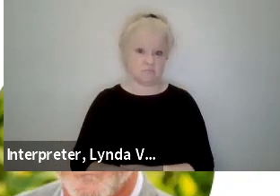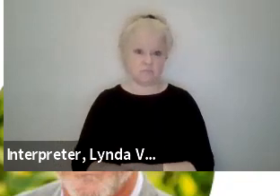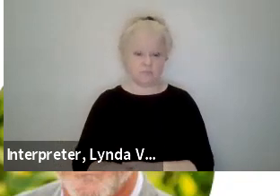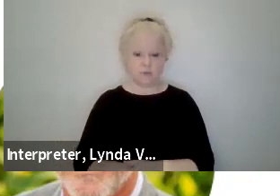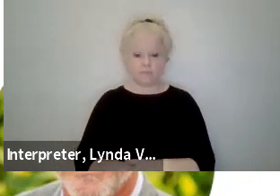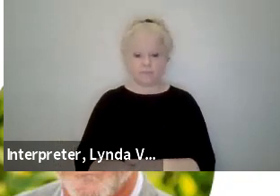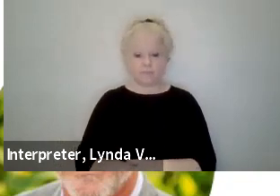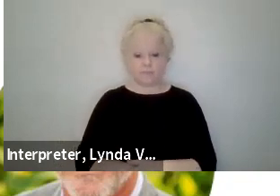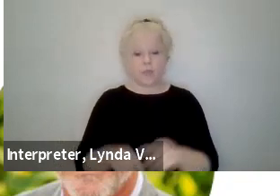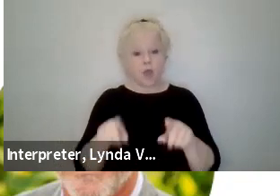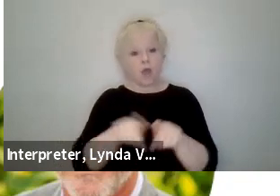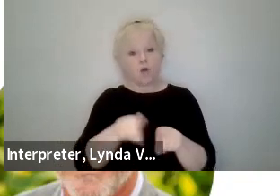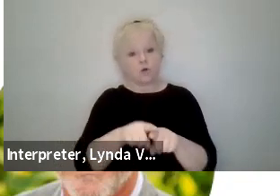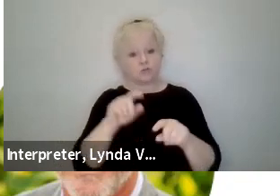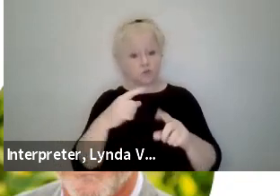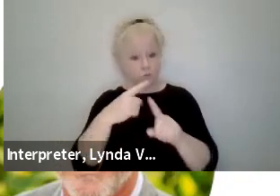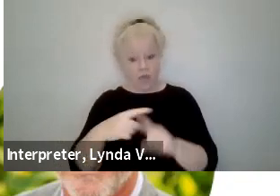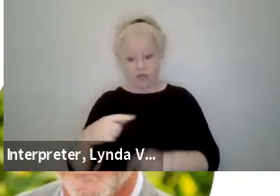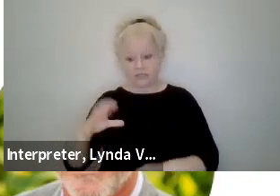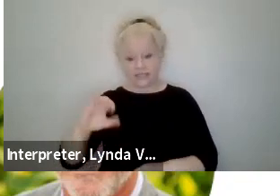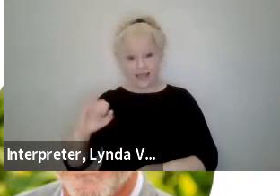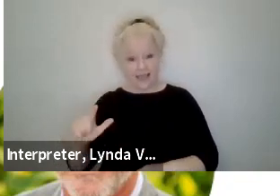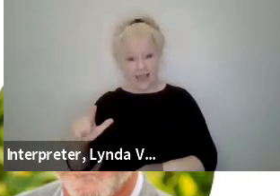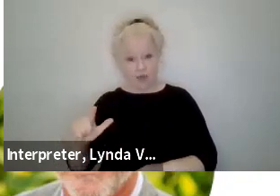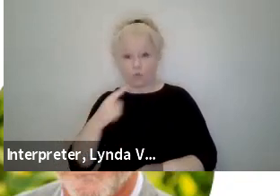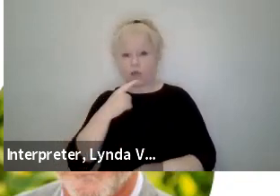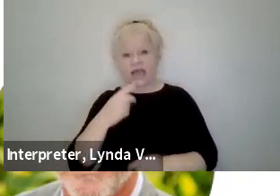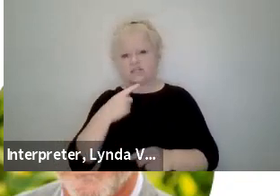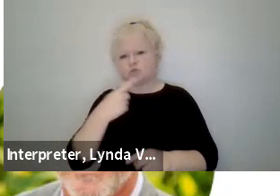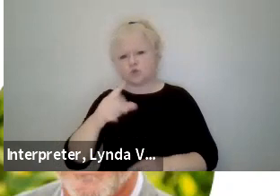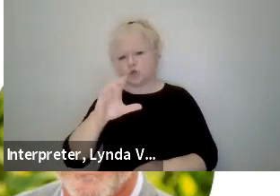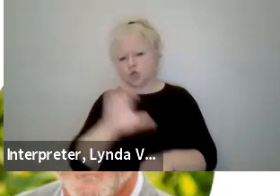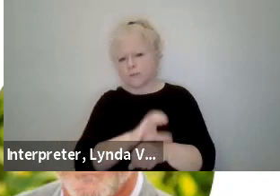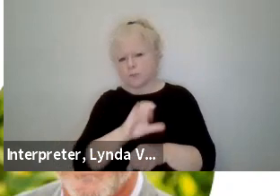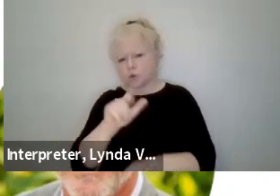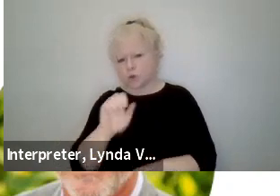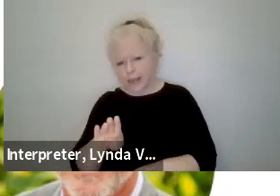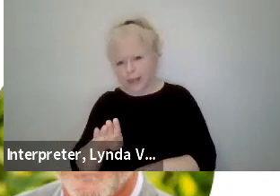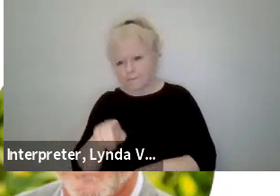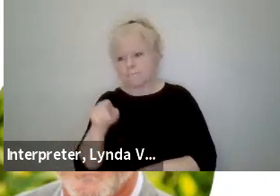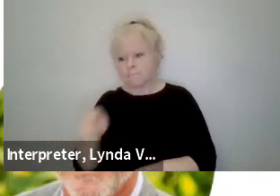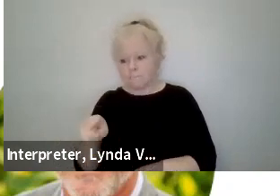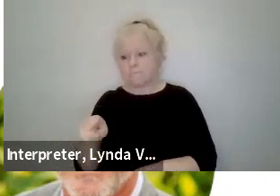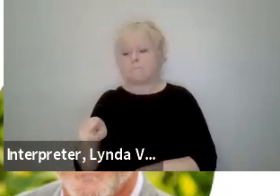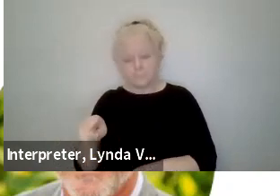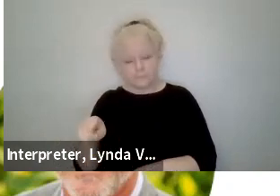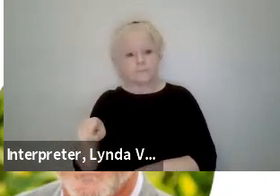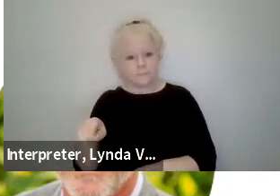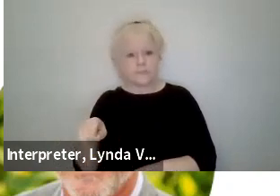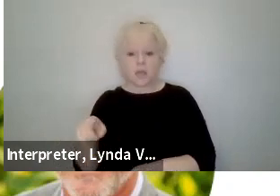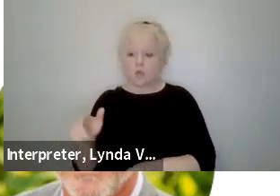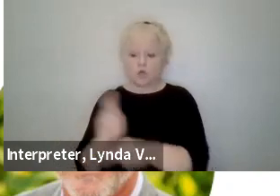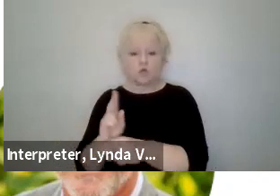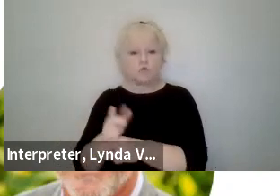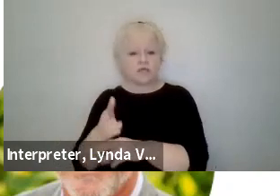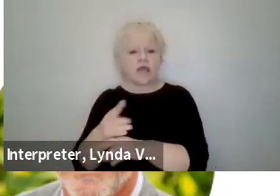benefit is that CIL Jacksonville, I'd mentioned our computer lab. Well, that had benefits outside of our pre-placement training program